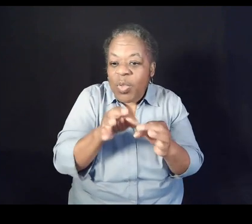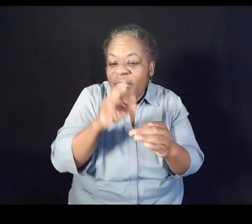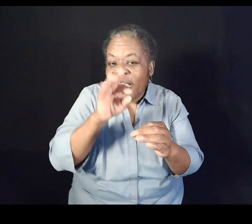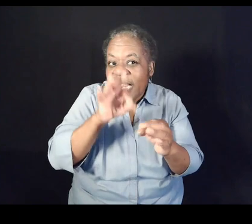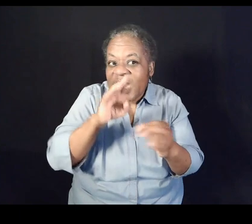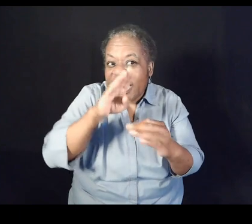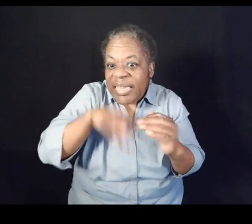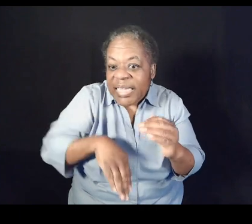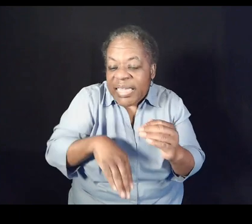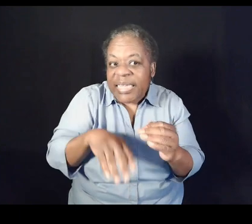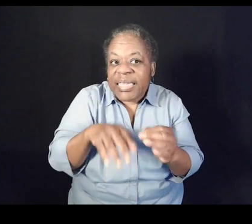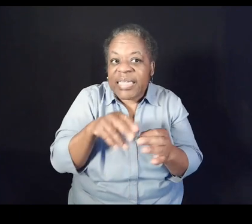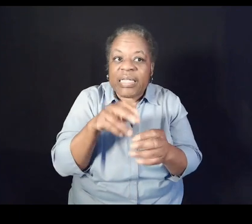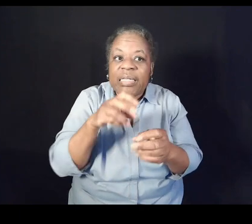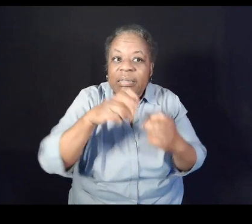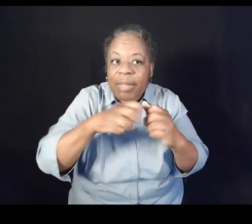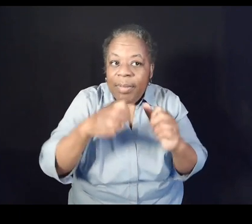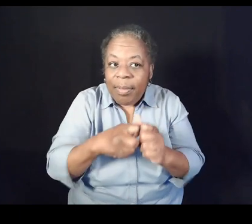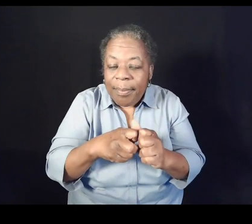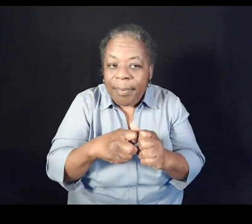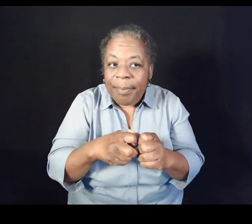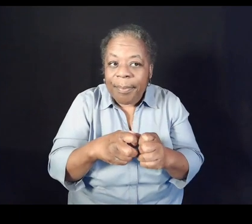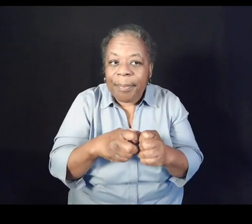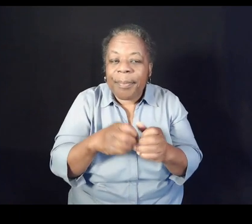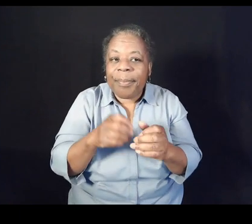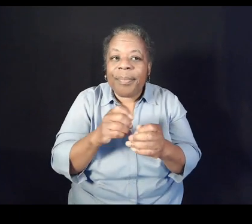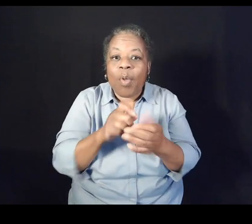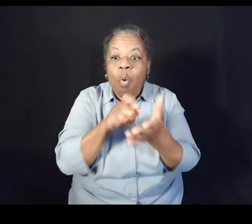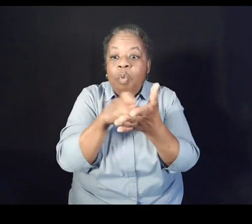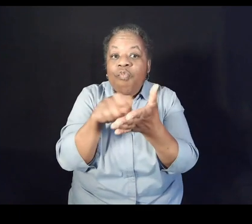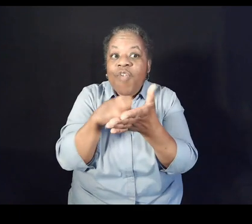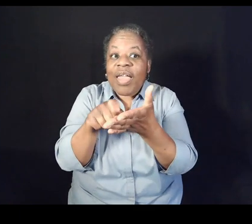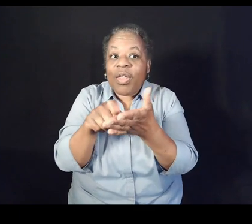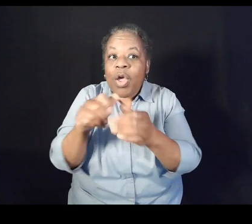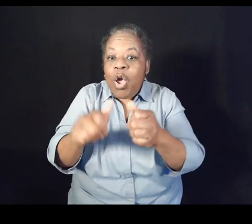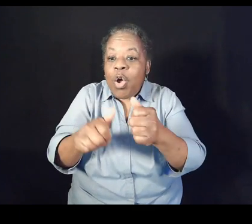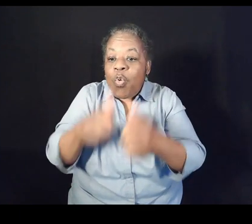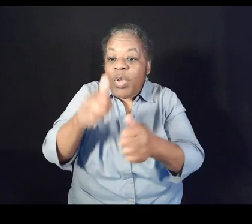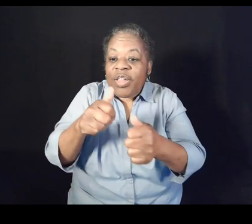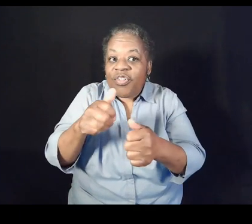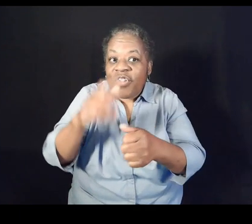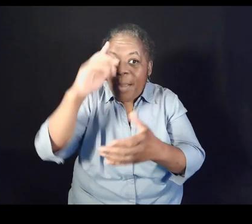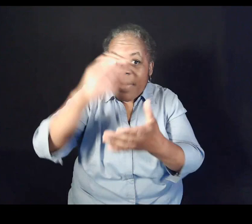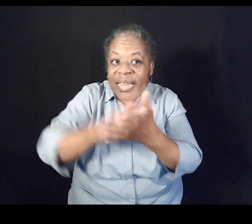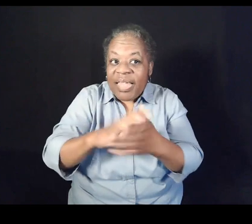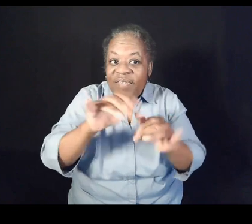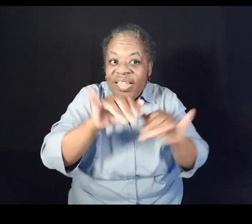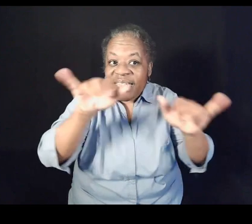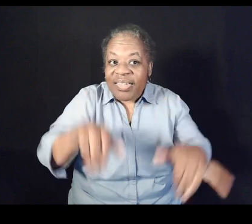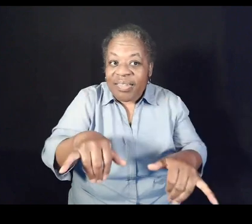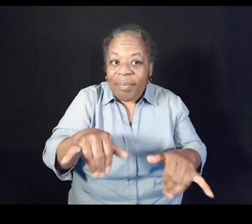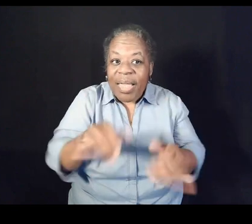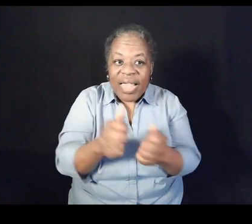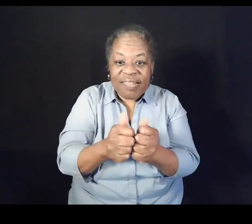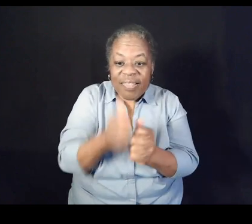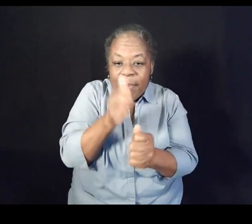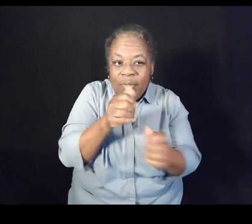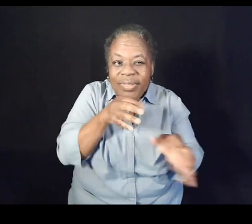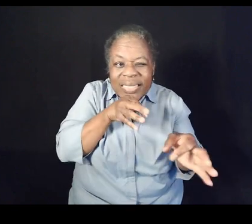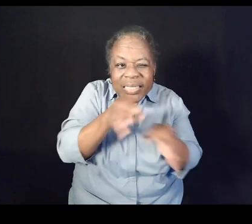Or, as Tim Keller once put it, which belief system has the most explanatory